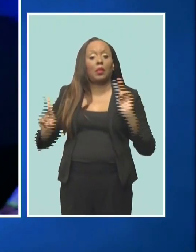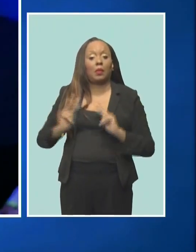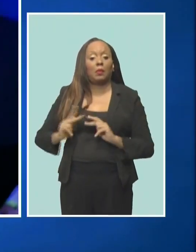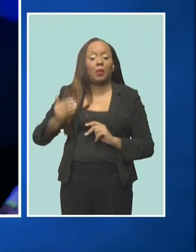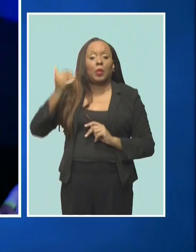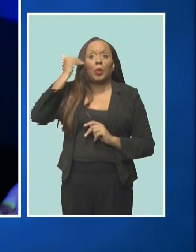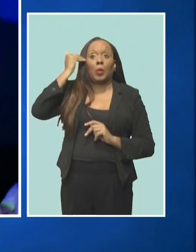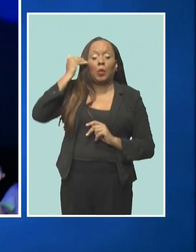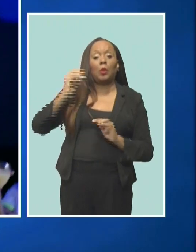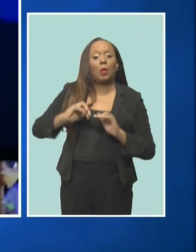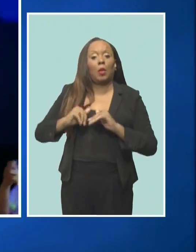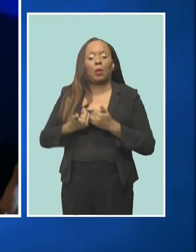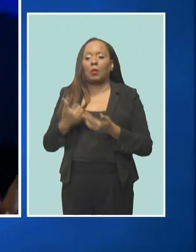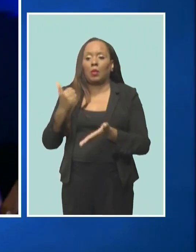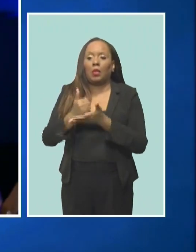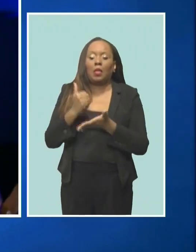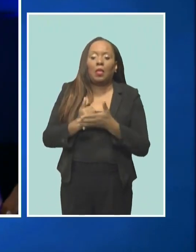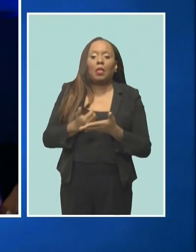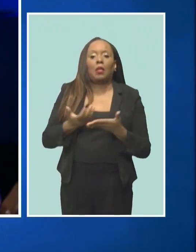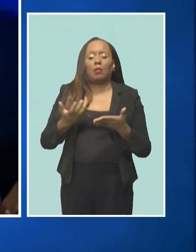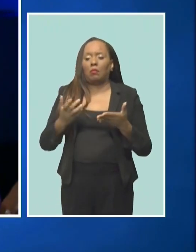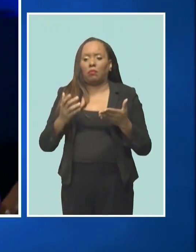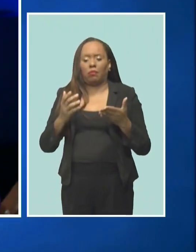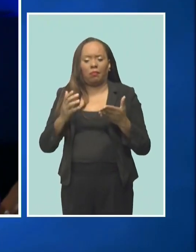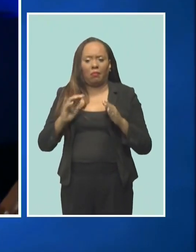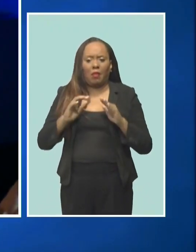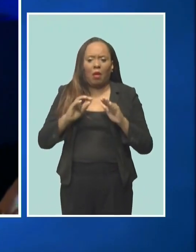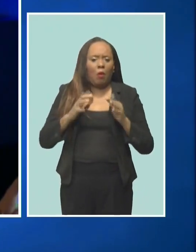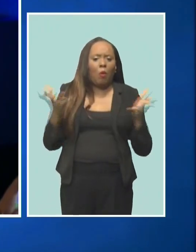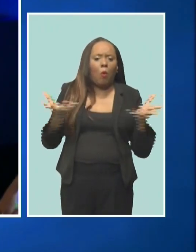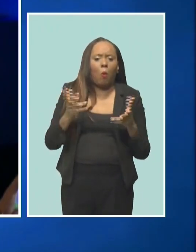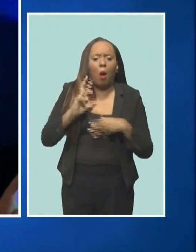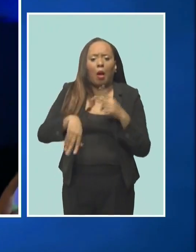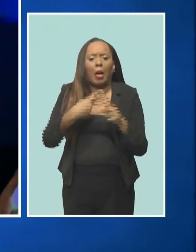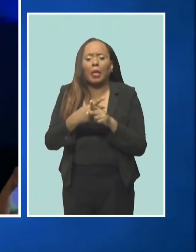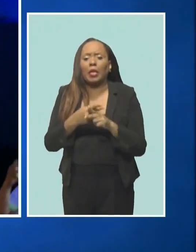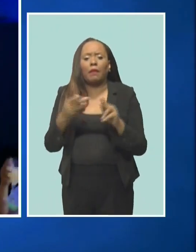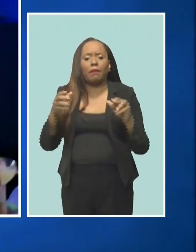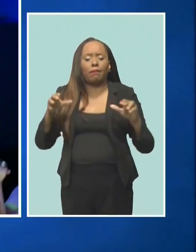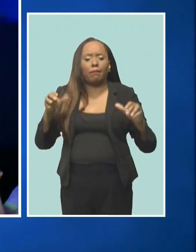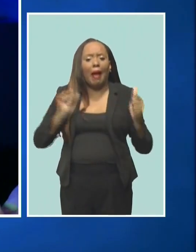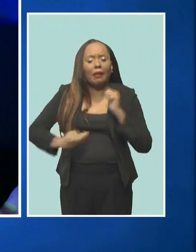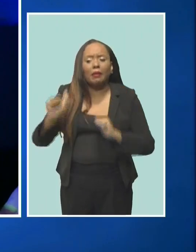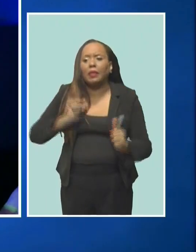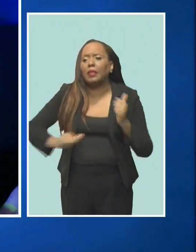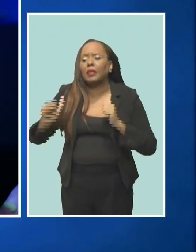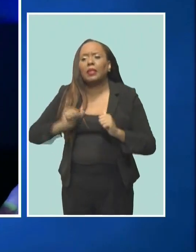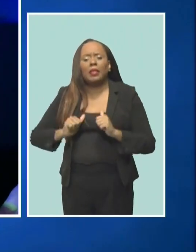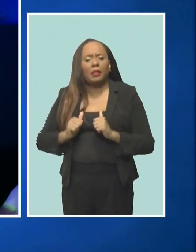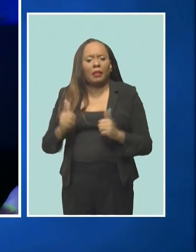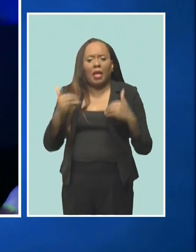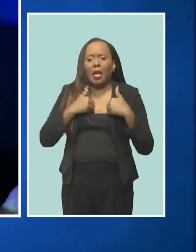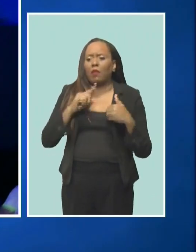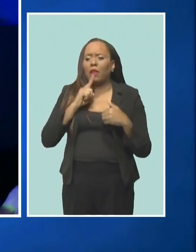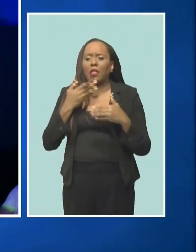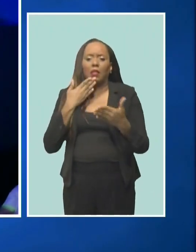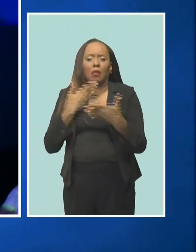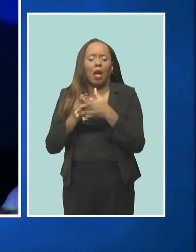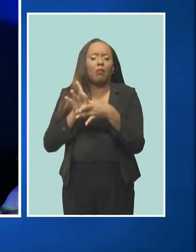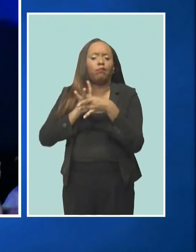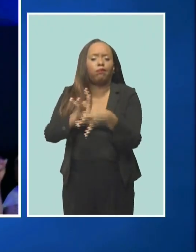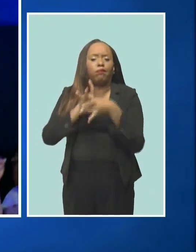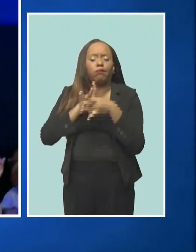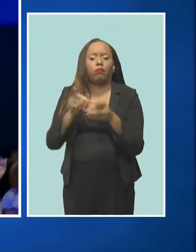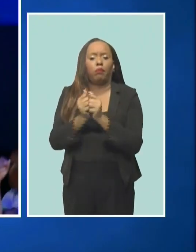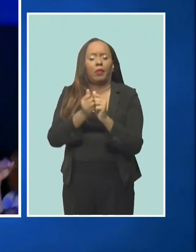knowledge of the various activities within the community, and they have that intimate relationship with the